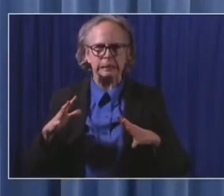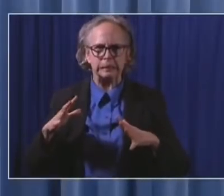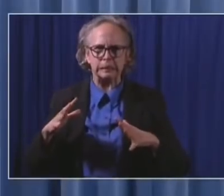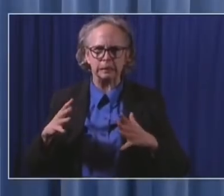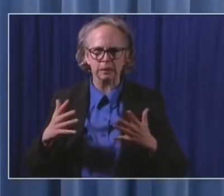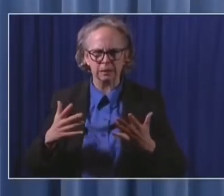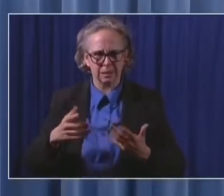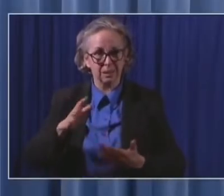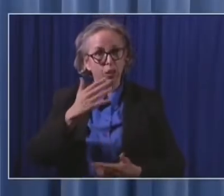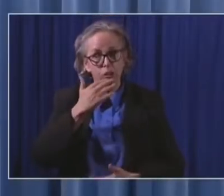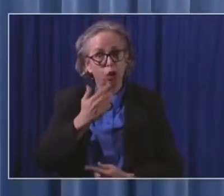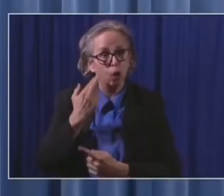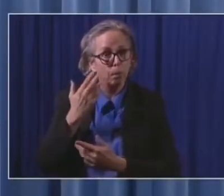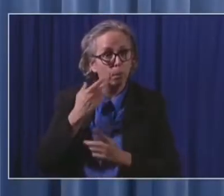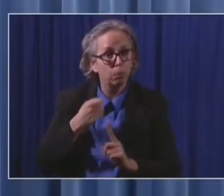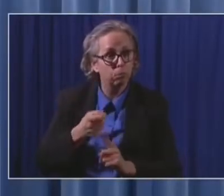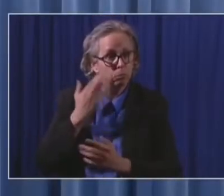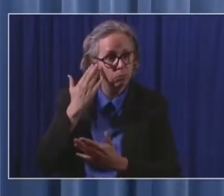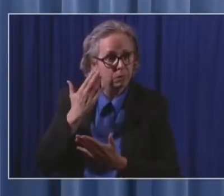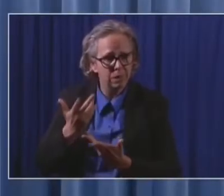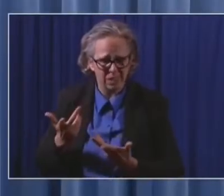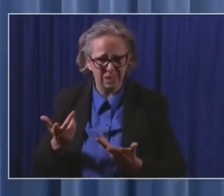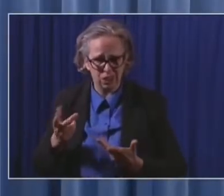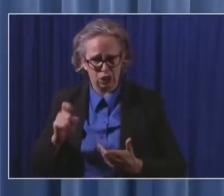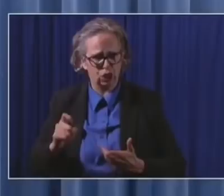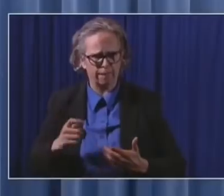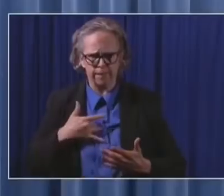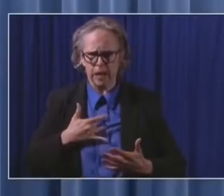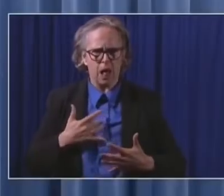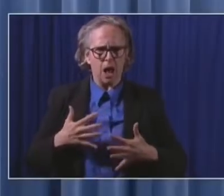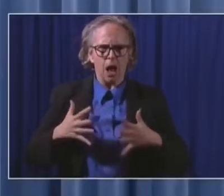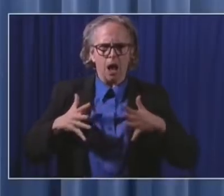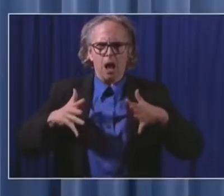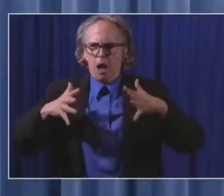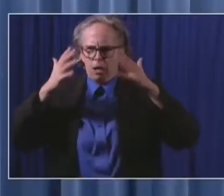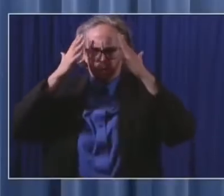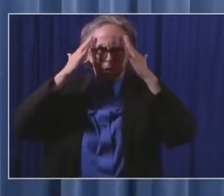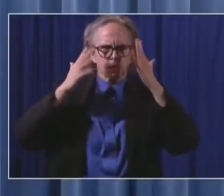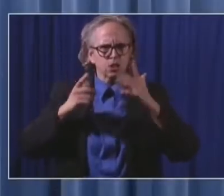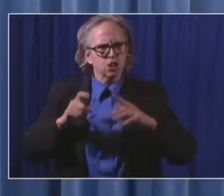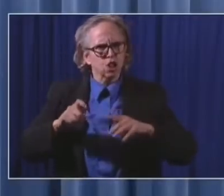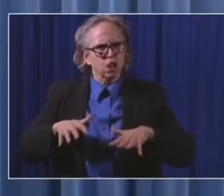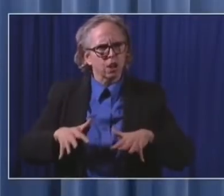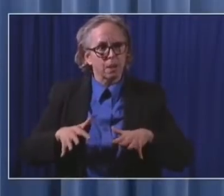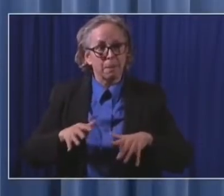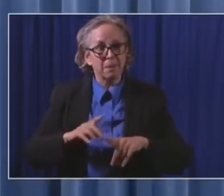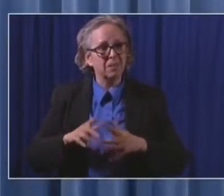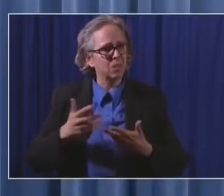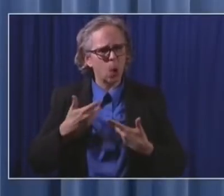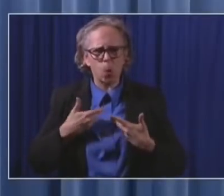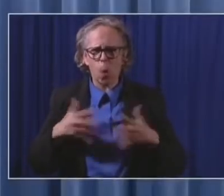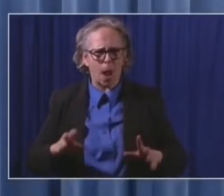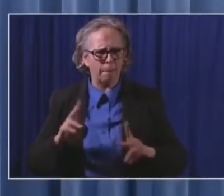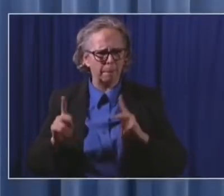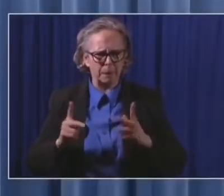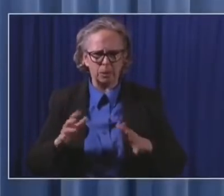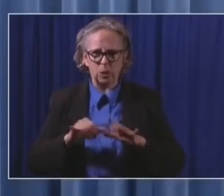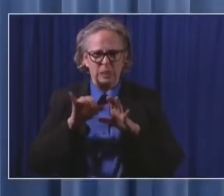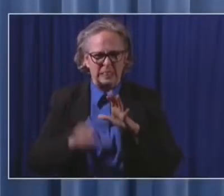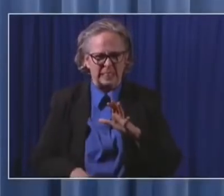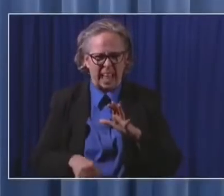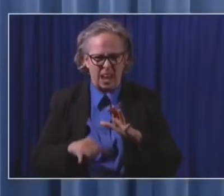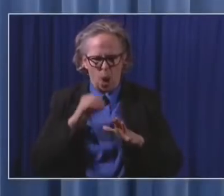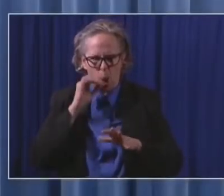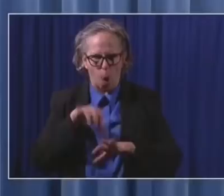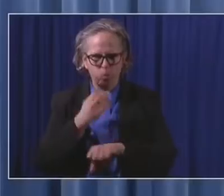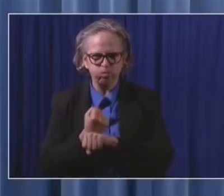the data. They're doing it because, frankly, they're afraid. And they're justifiably afraid of what is going